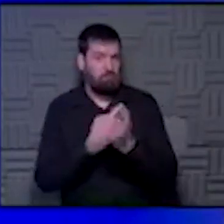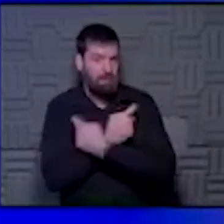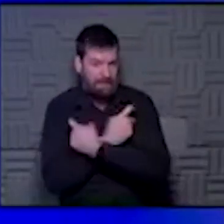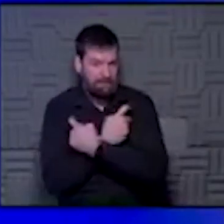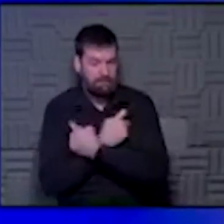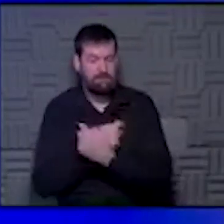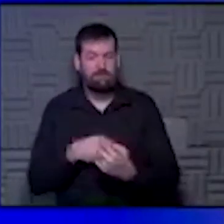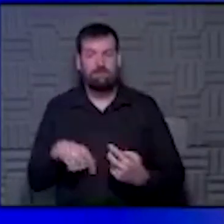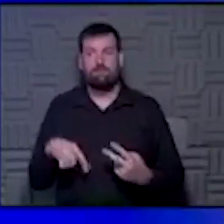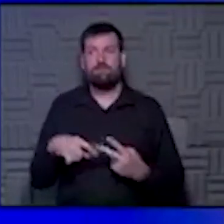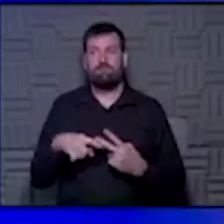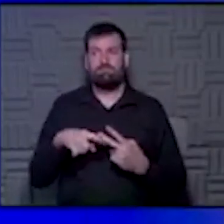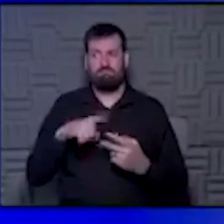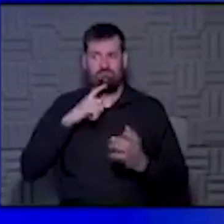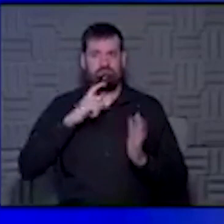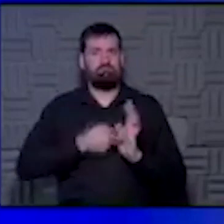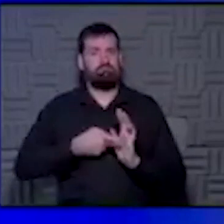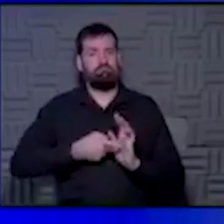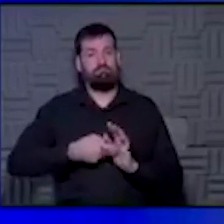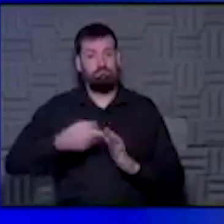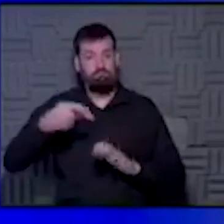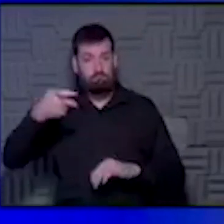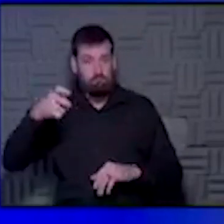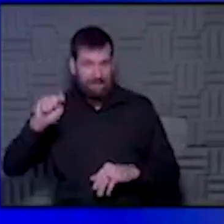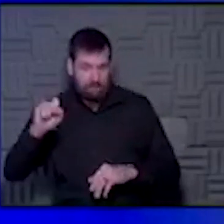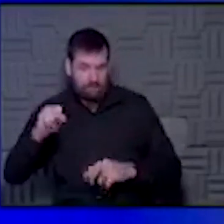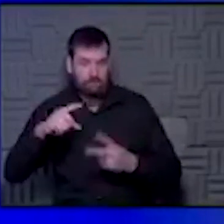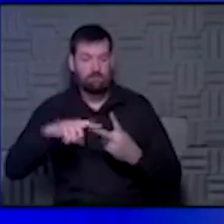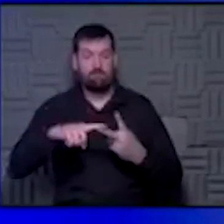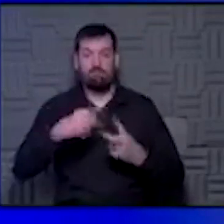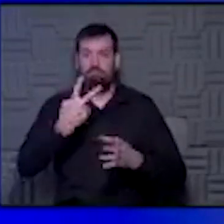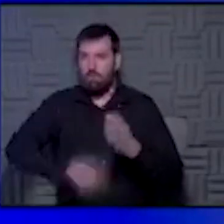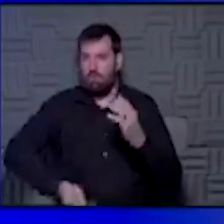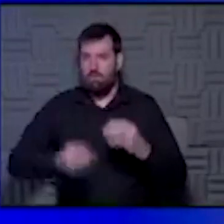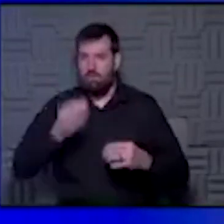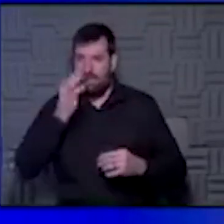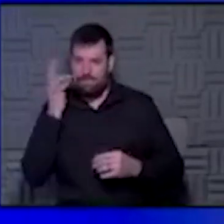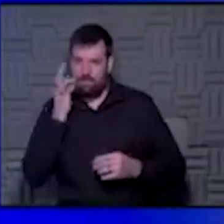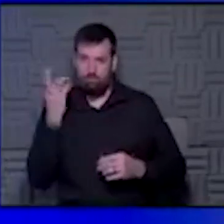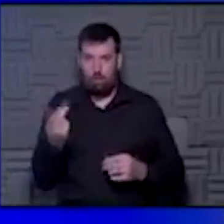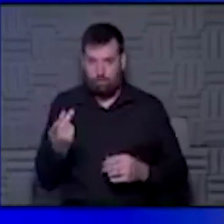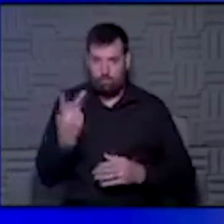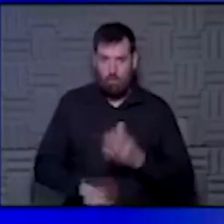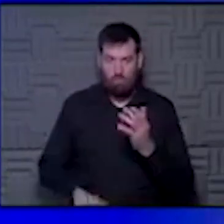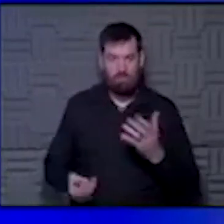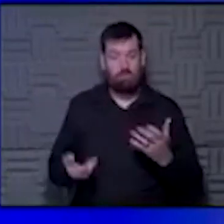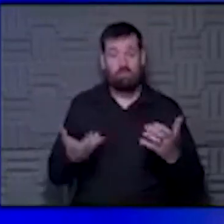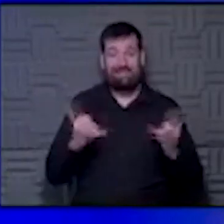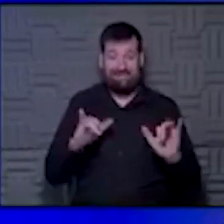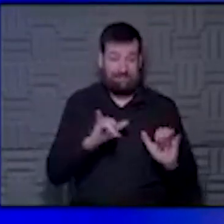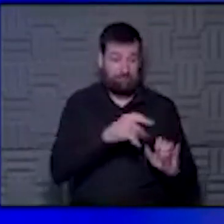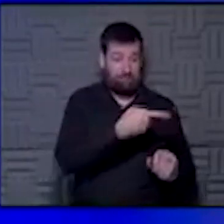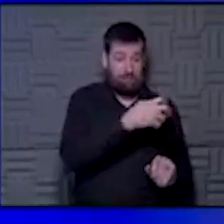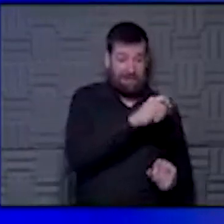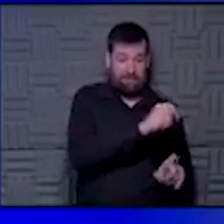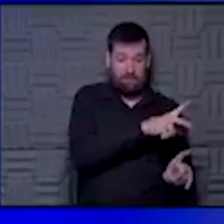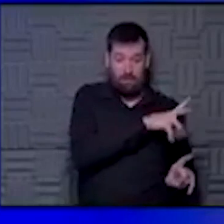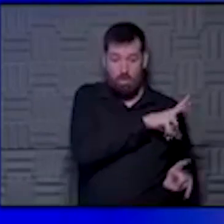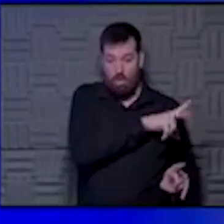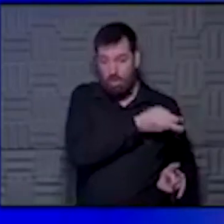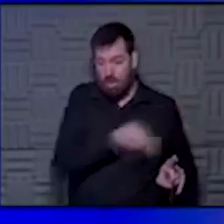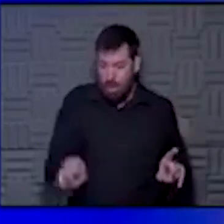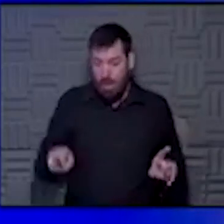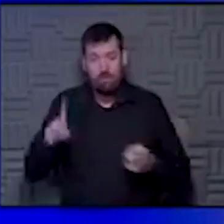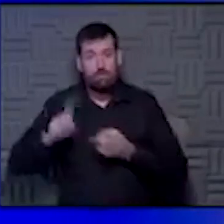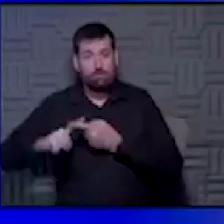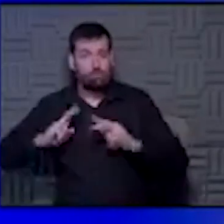documented infection in pets, including cats and dogs. We still don't know about transmission from pets to humans, but we